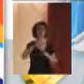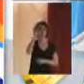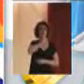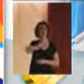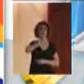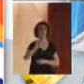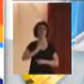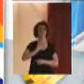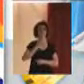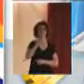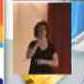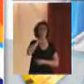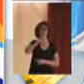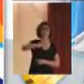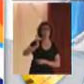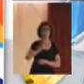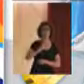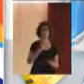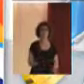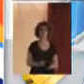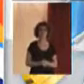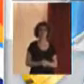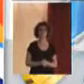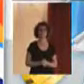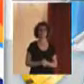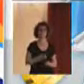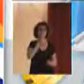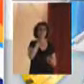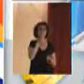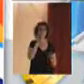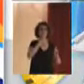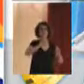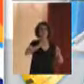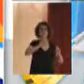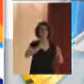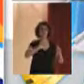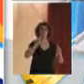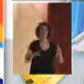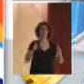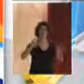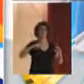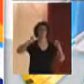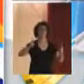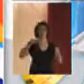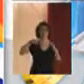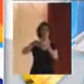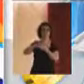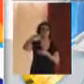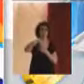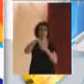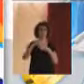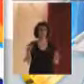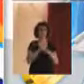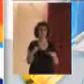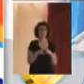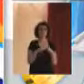a friend, and then you can explain what kind of disability you have or lesion. Once that you introduce this information, you can